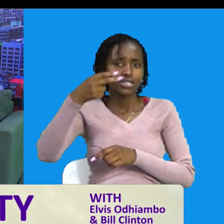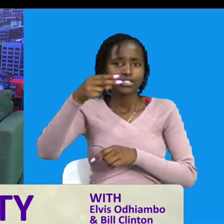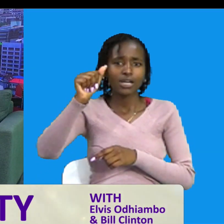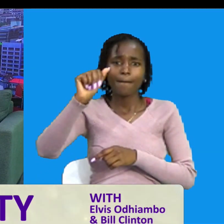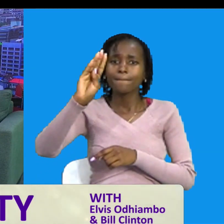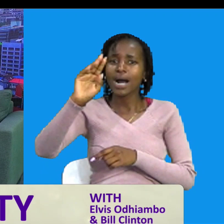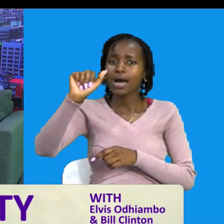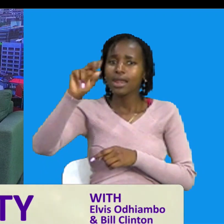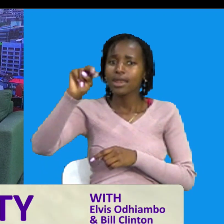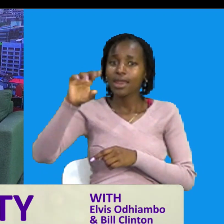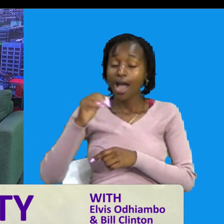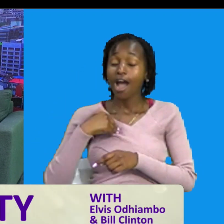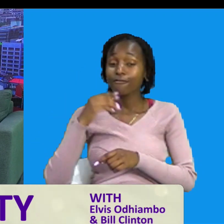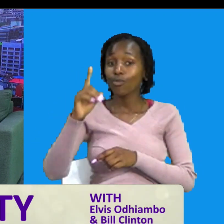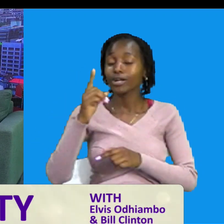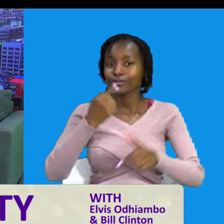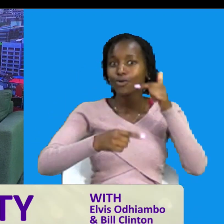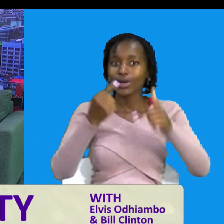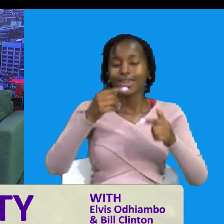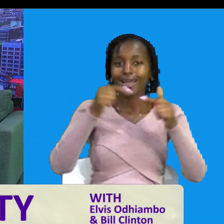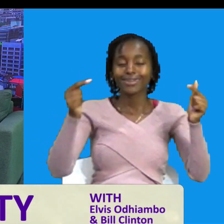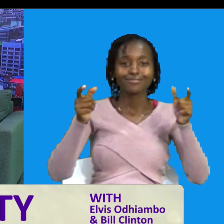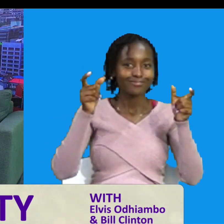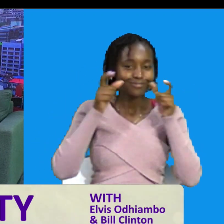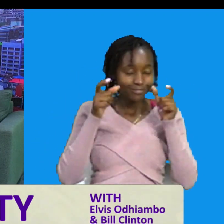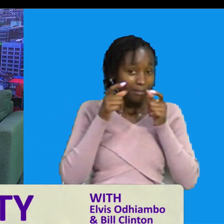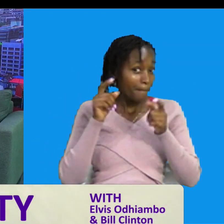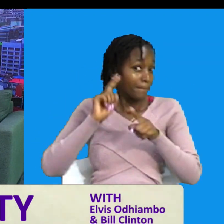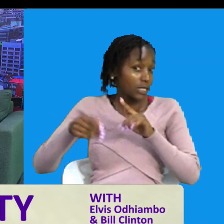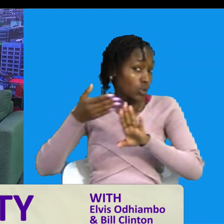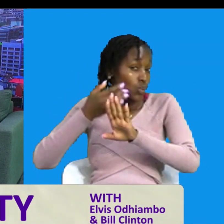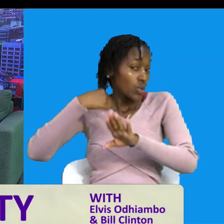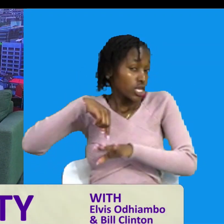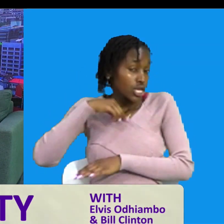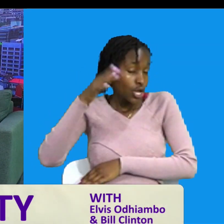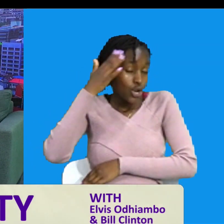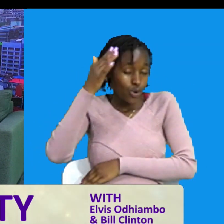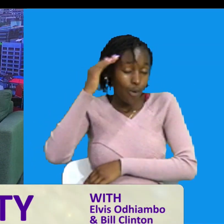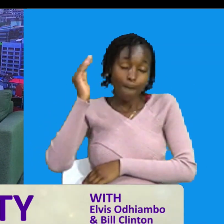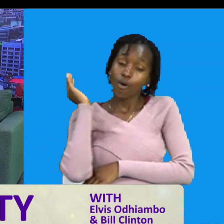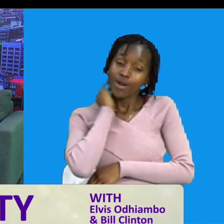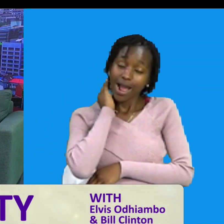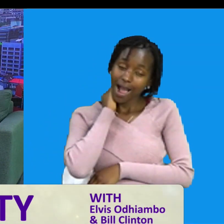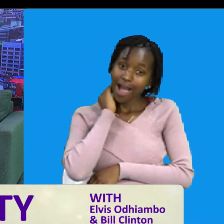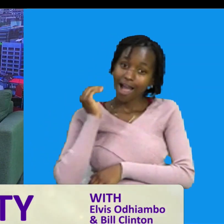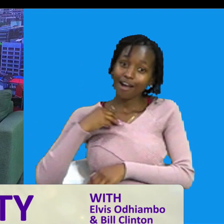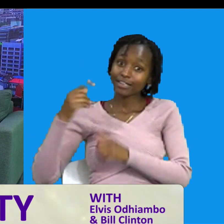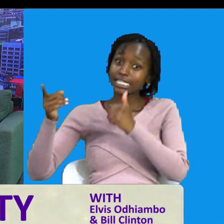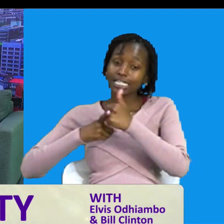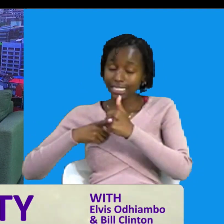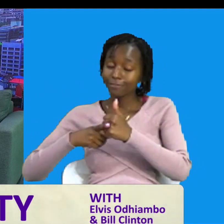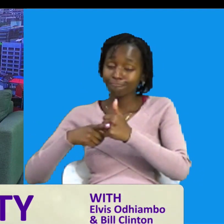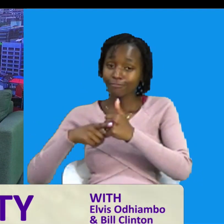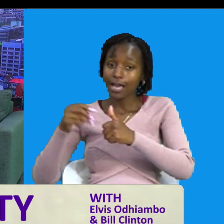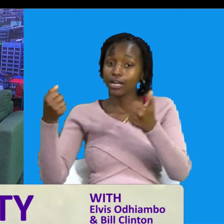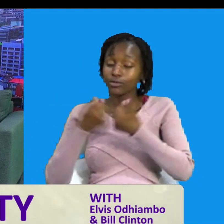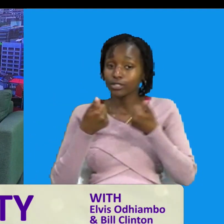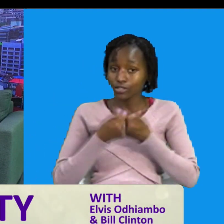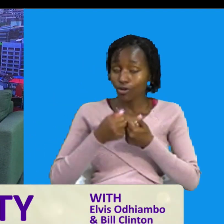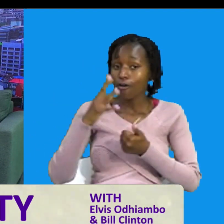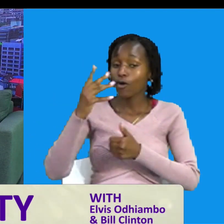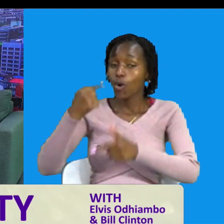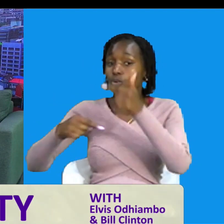got their 1-0 win against Tusker FC. But then again, for Muranga Seal, 6 games, 4 wins, and only 2 losses, giving them 12